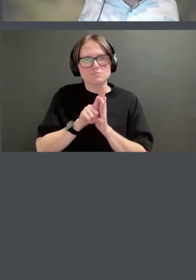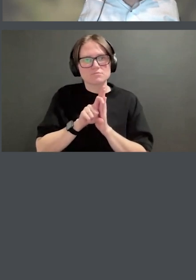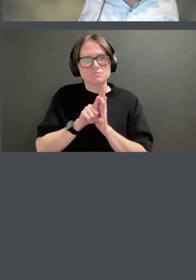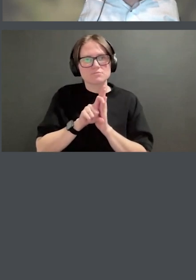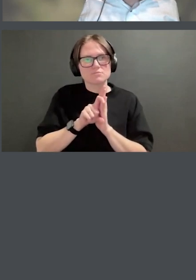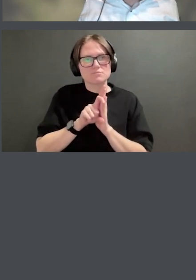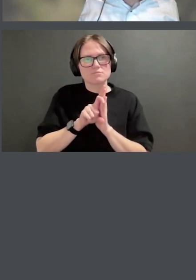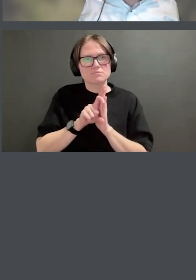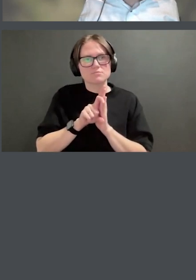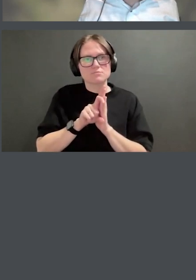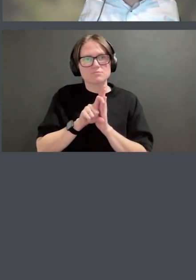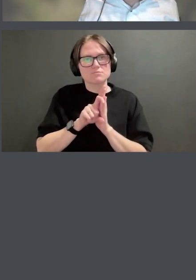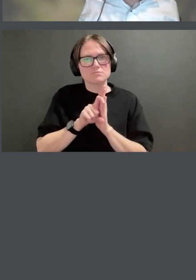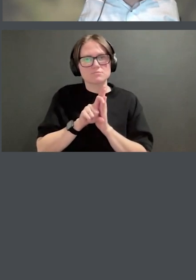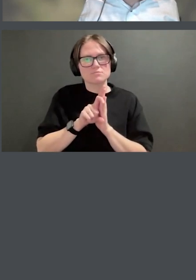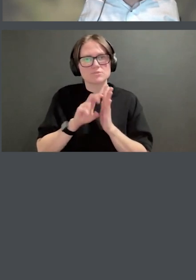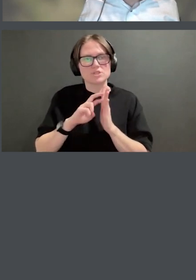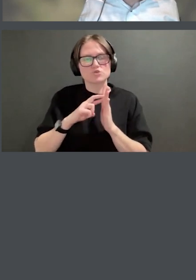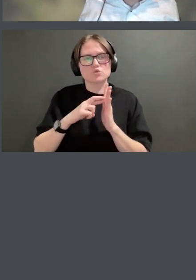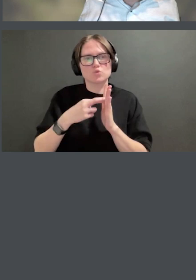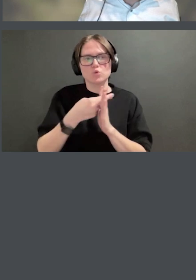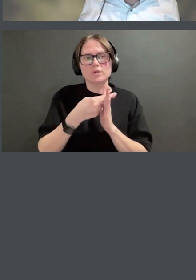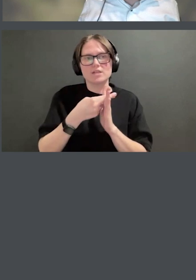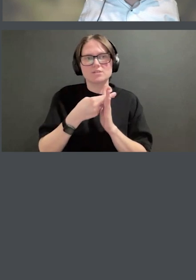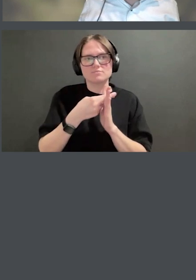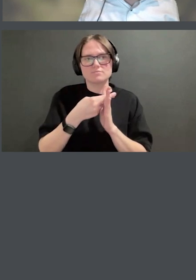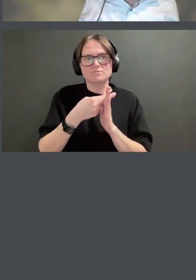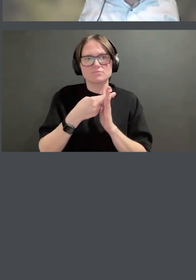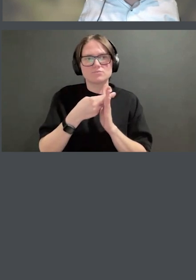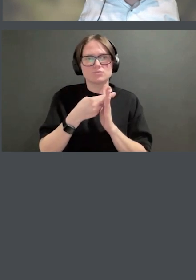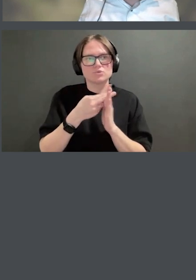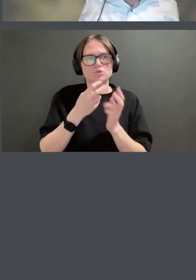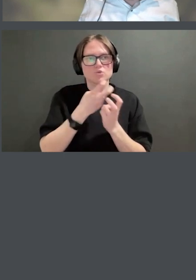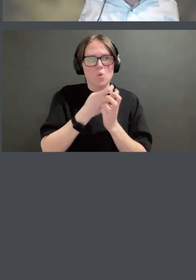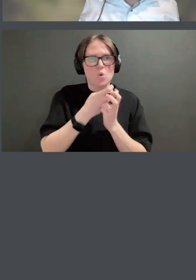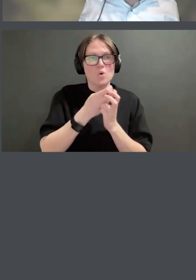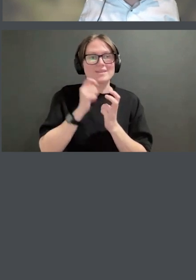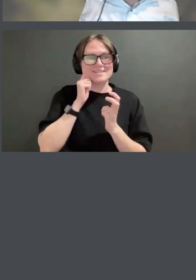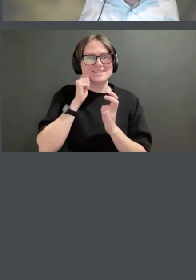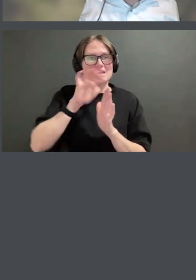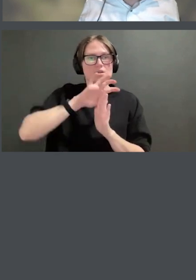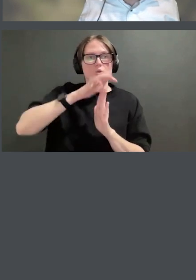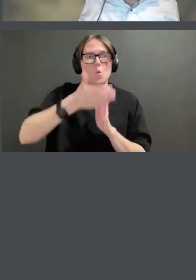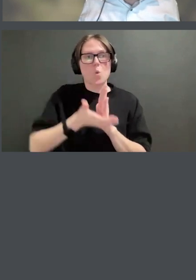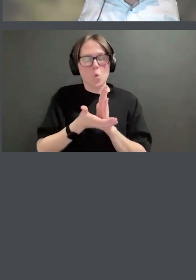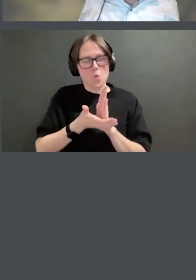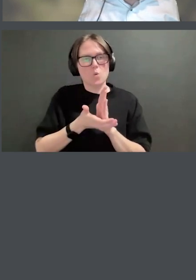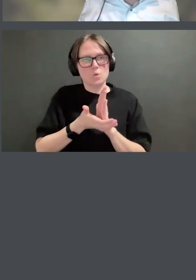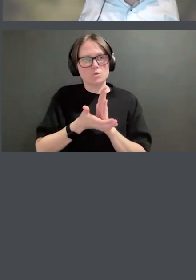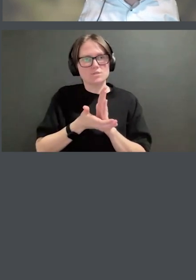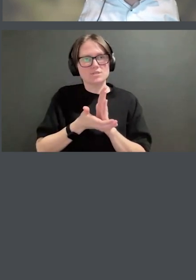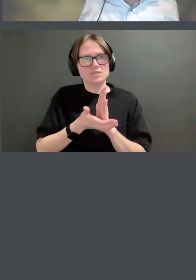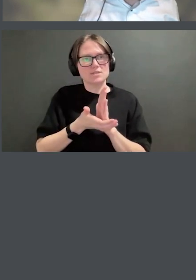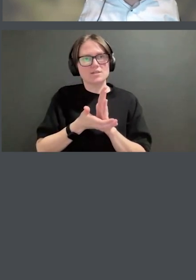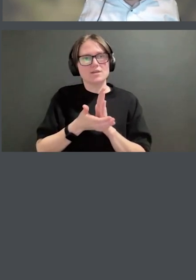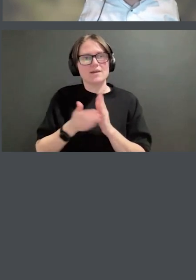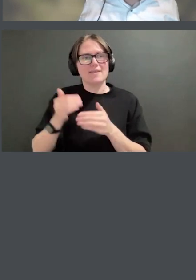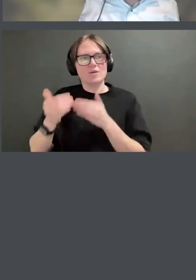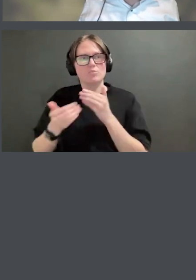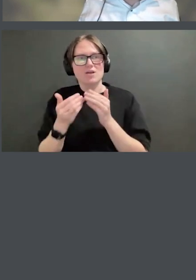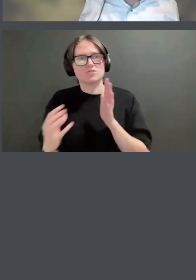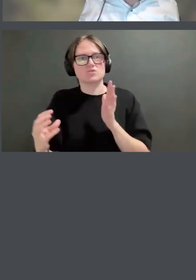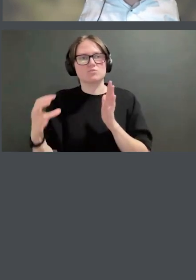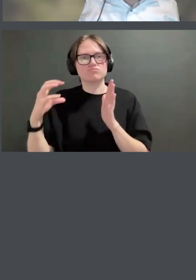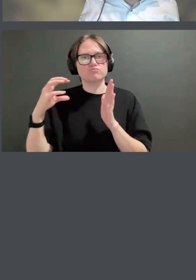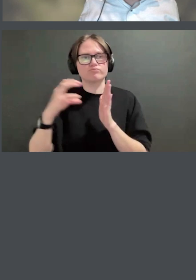screwed in to the surgically placed abutment. The skin is closed over it, and then the processor is held in place